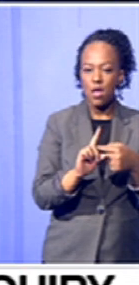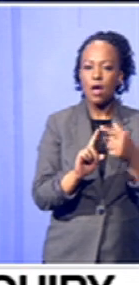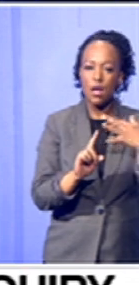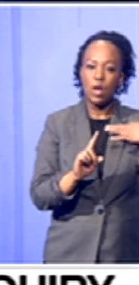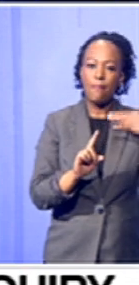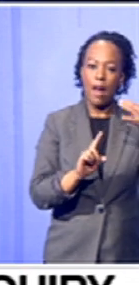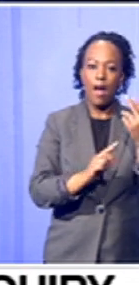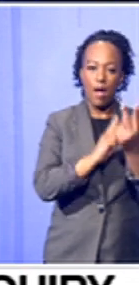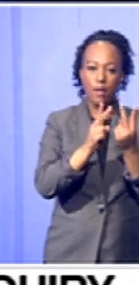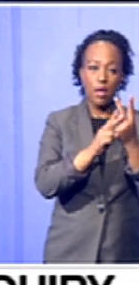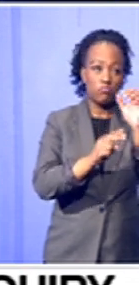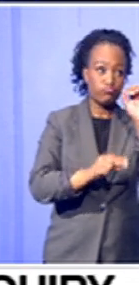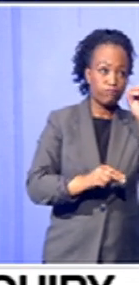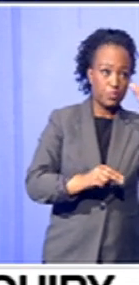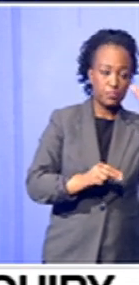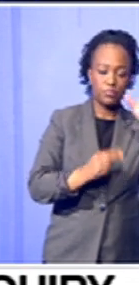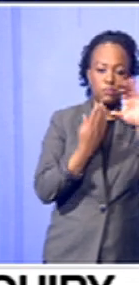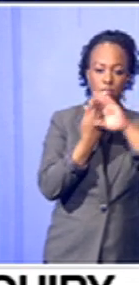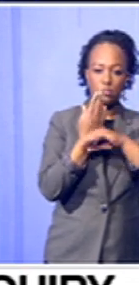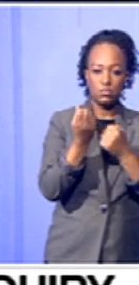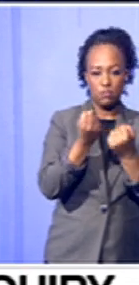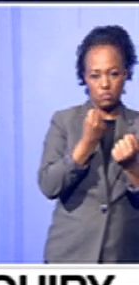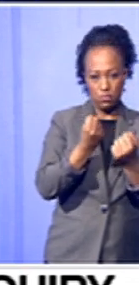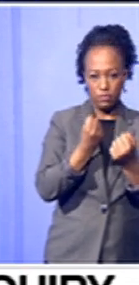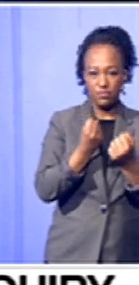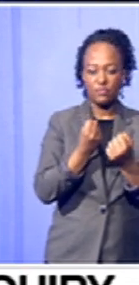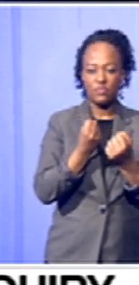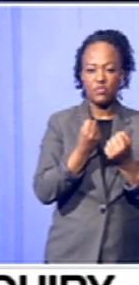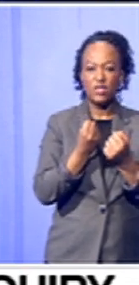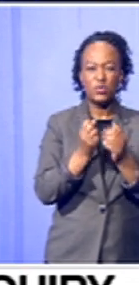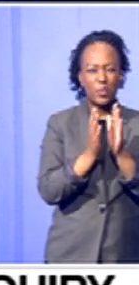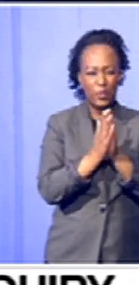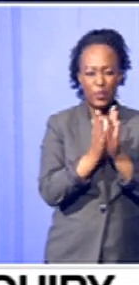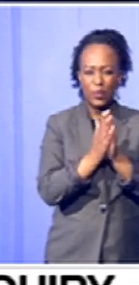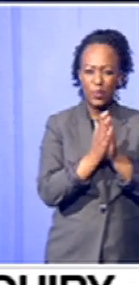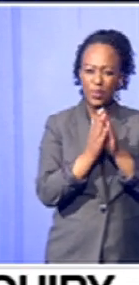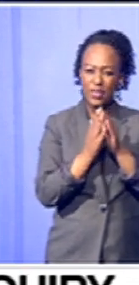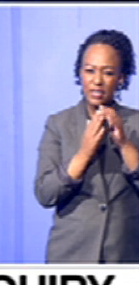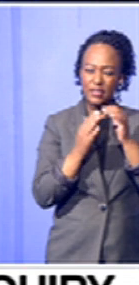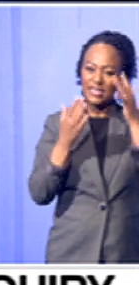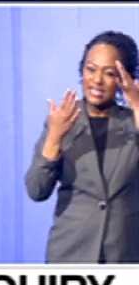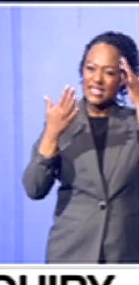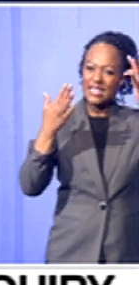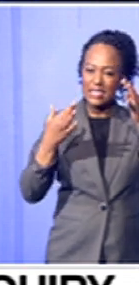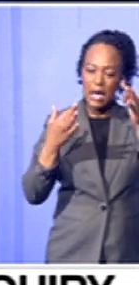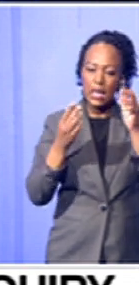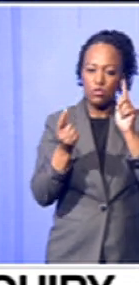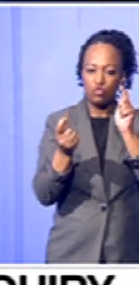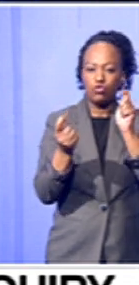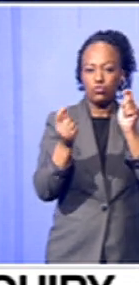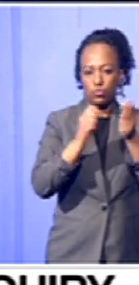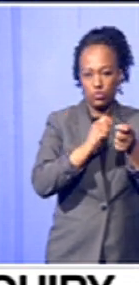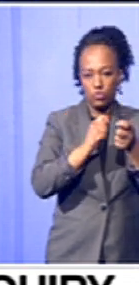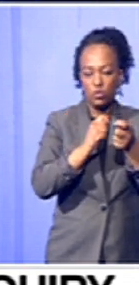the Constitutional Court to rescind the earlier judgment of the